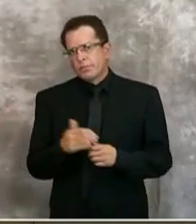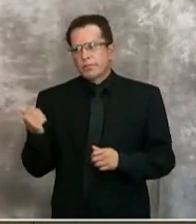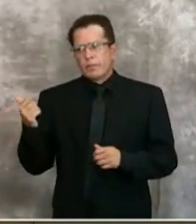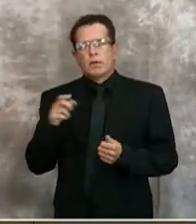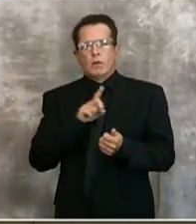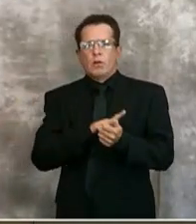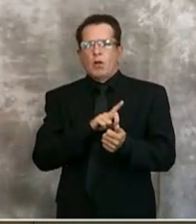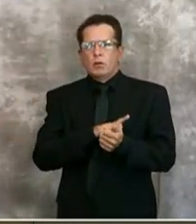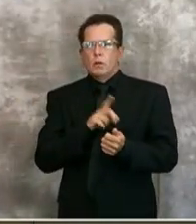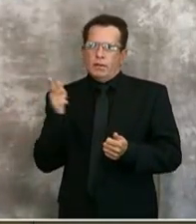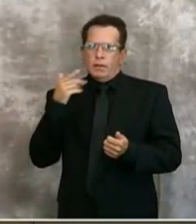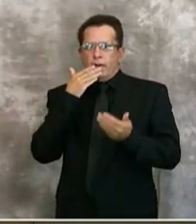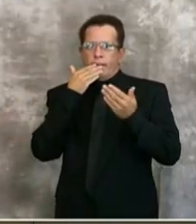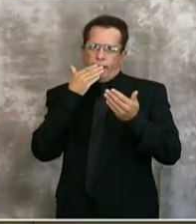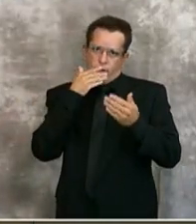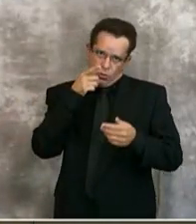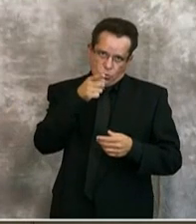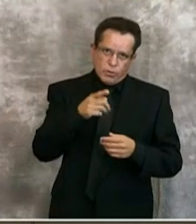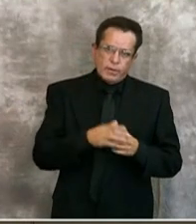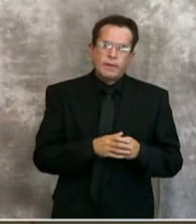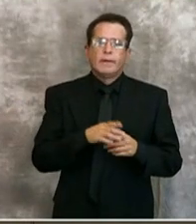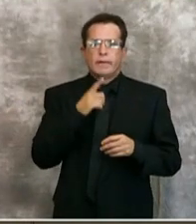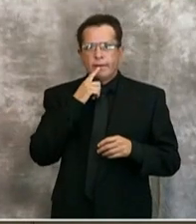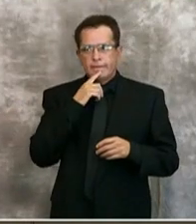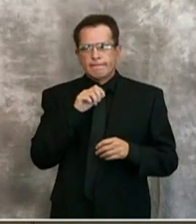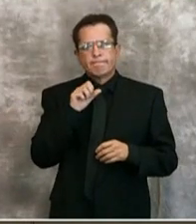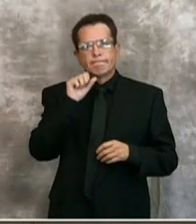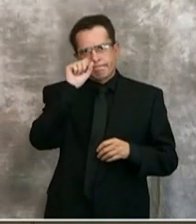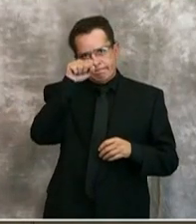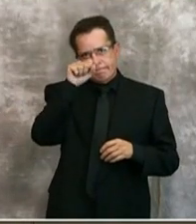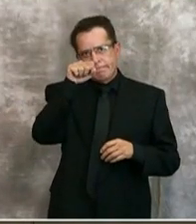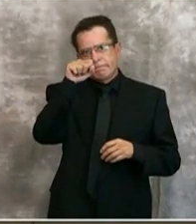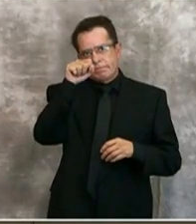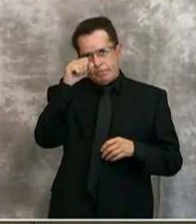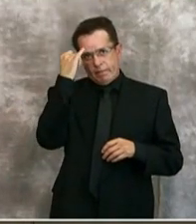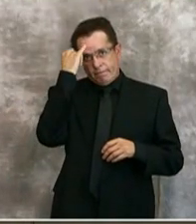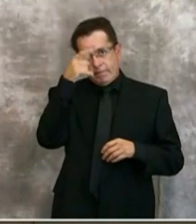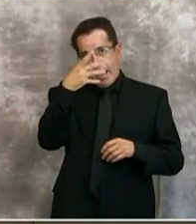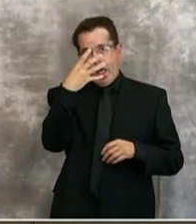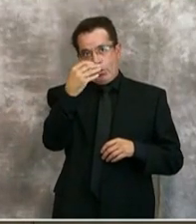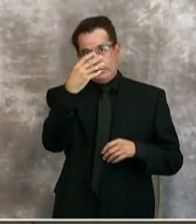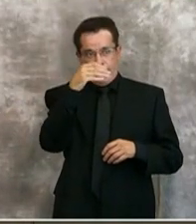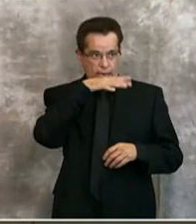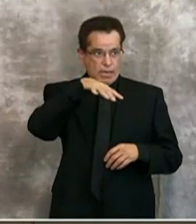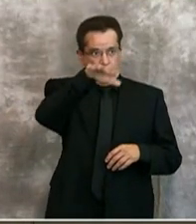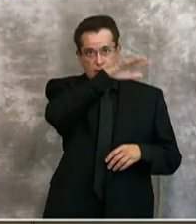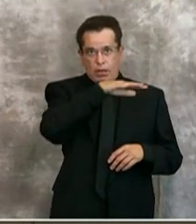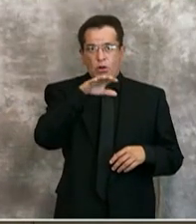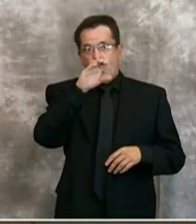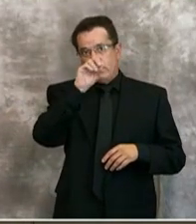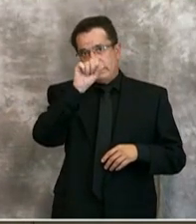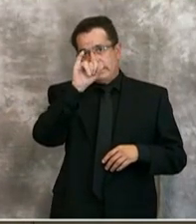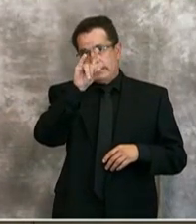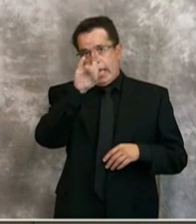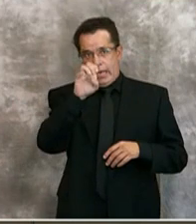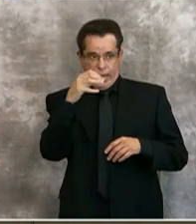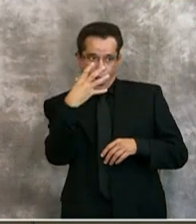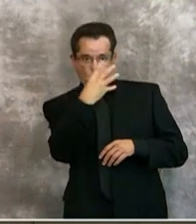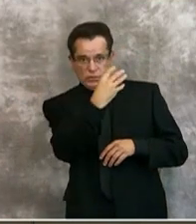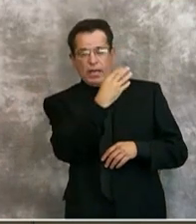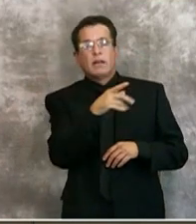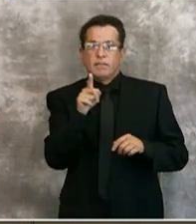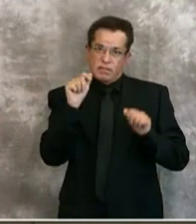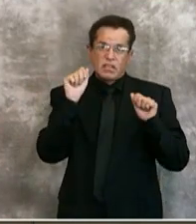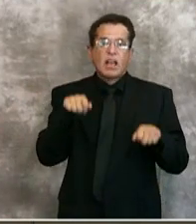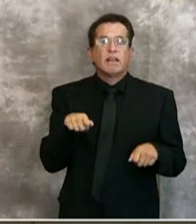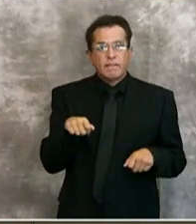Hi, thank you for your question. If I heard you correctly, yes, outside, if there is the capacity or the capability for